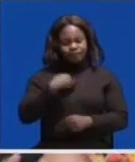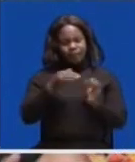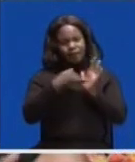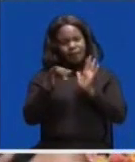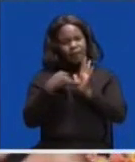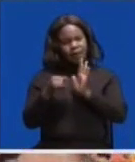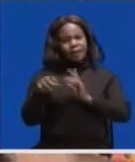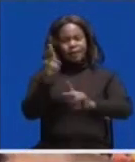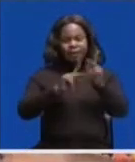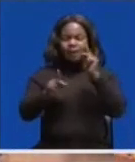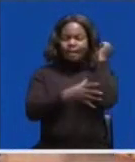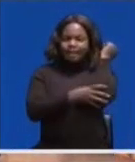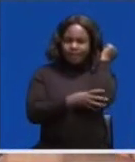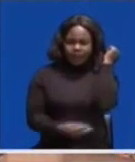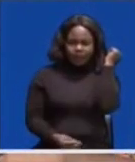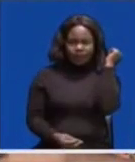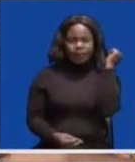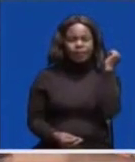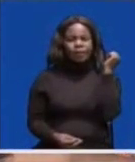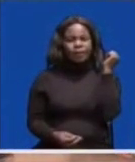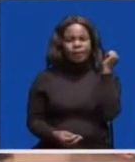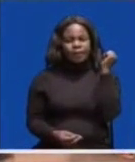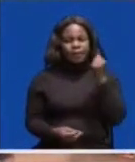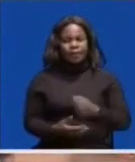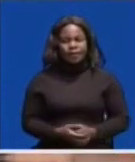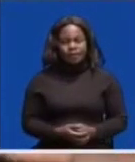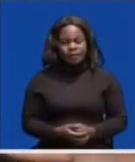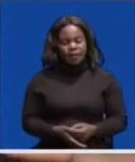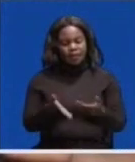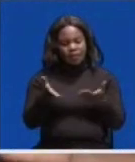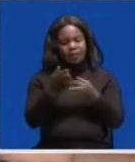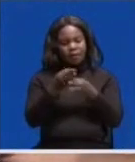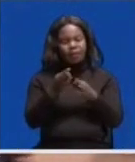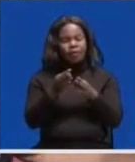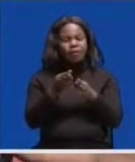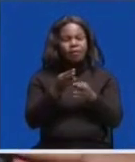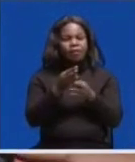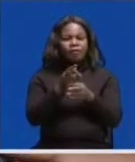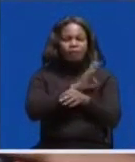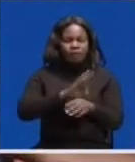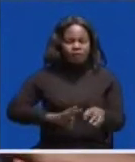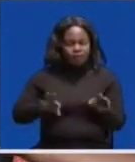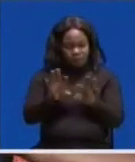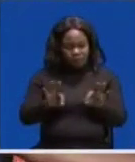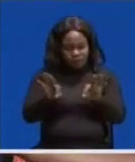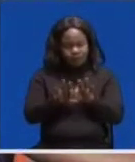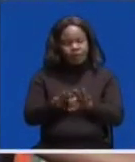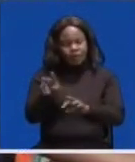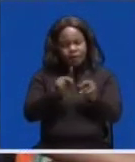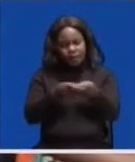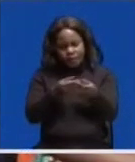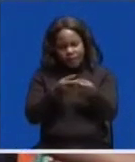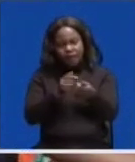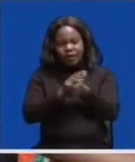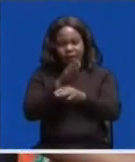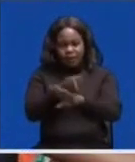are seemingly vulnerable and we have ensured that we give them this relief food for starters. It's very important that people are fed. After being fed,